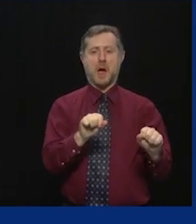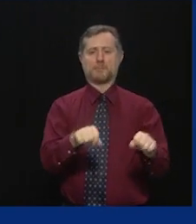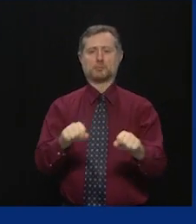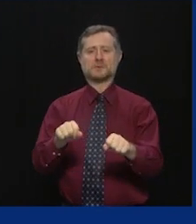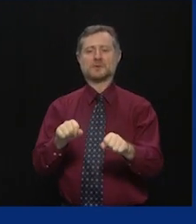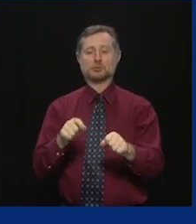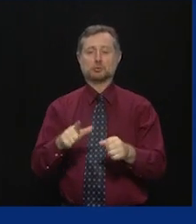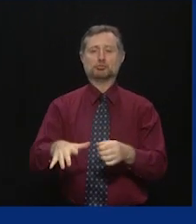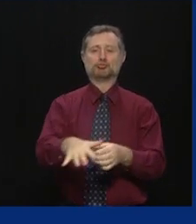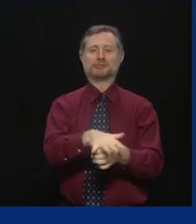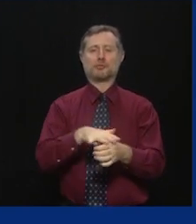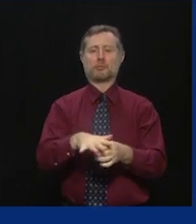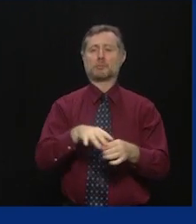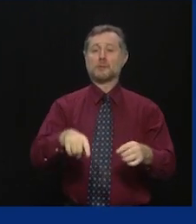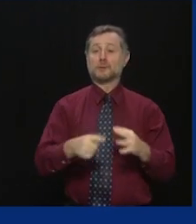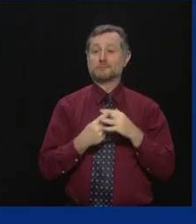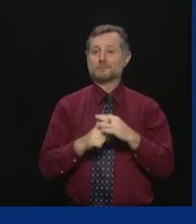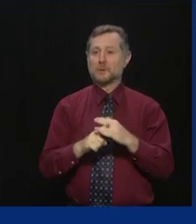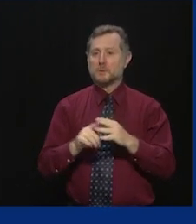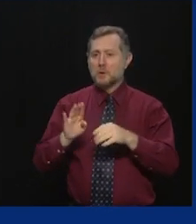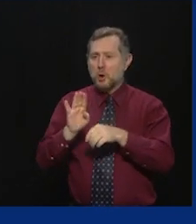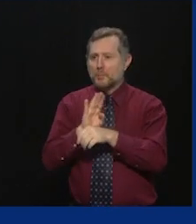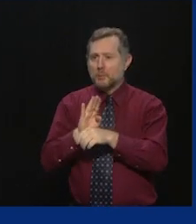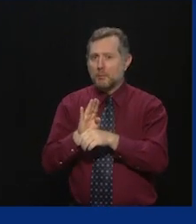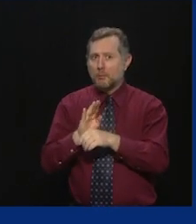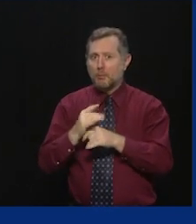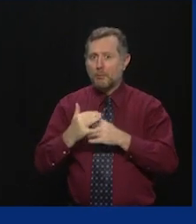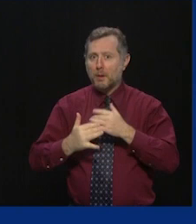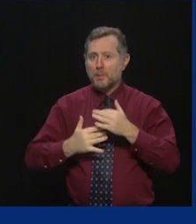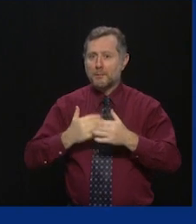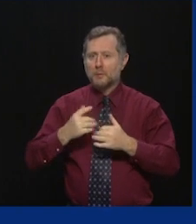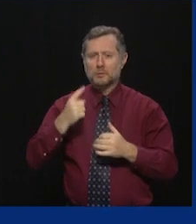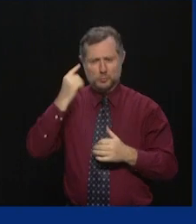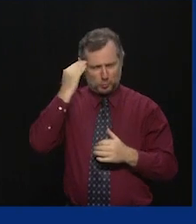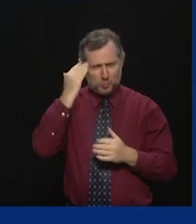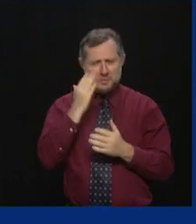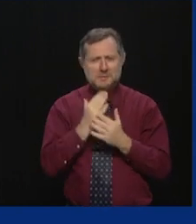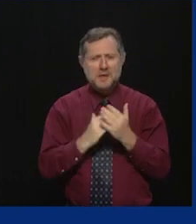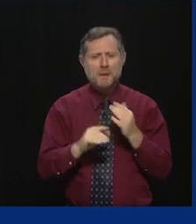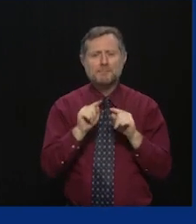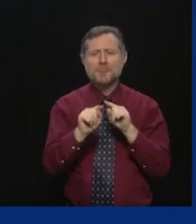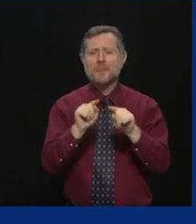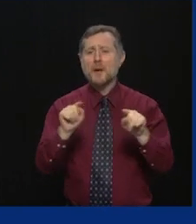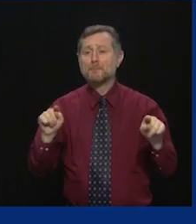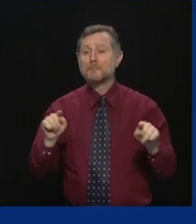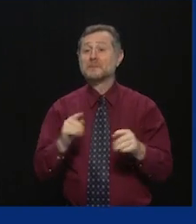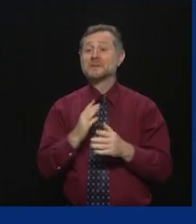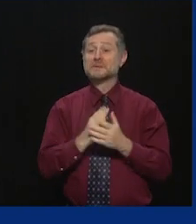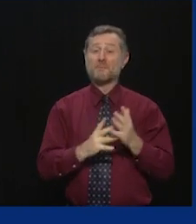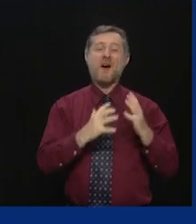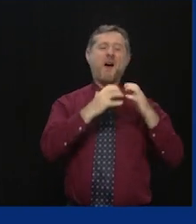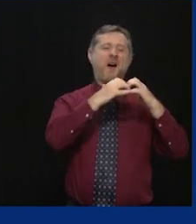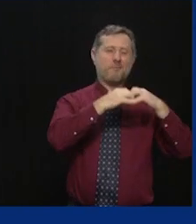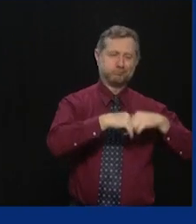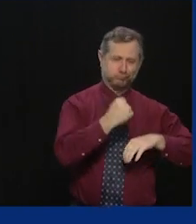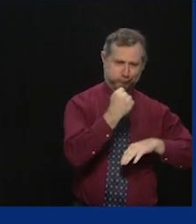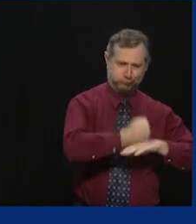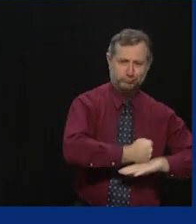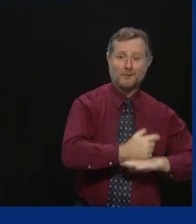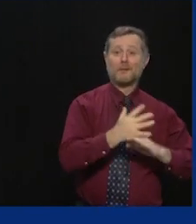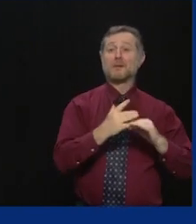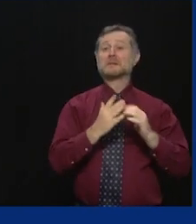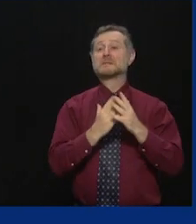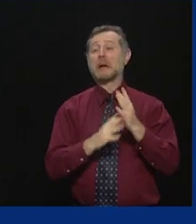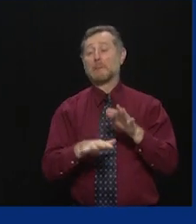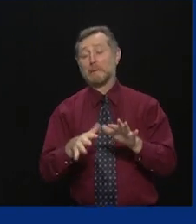great companies that were the legacy businesses, and we all know their names. And some are not with us anymore, and some are not what they used to be. But on